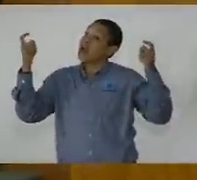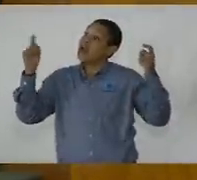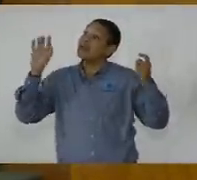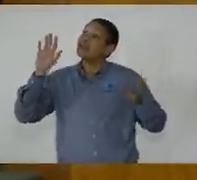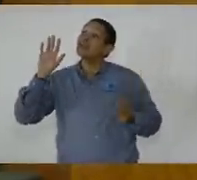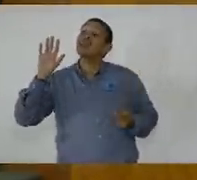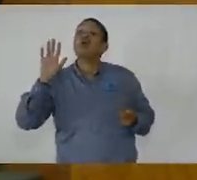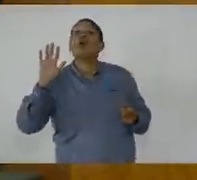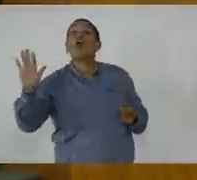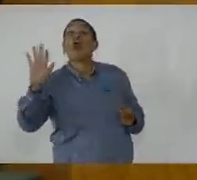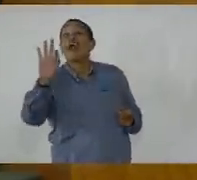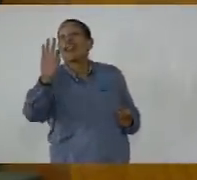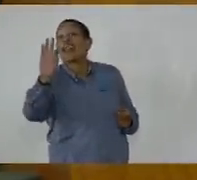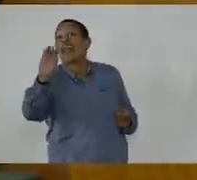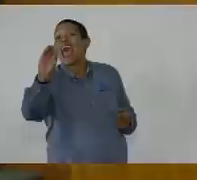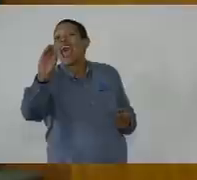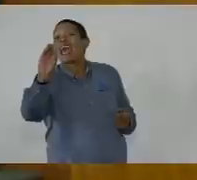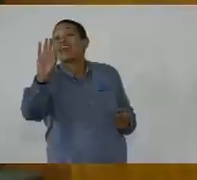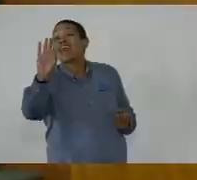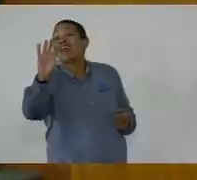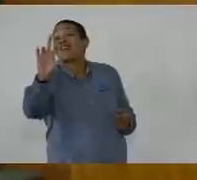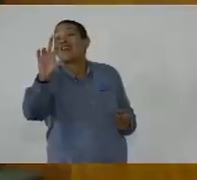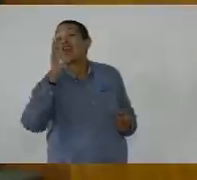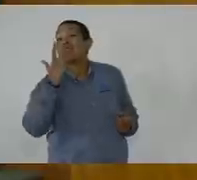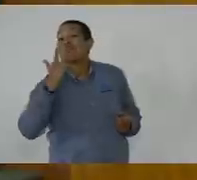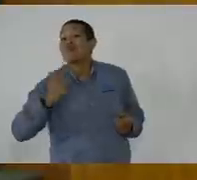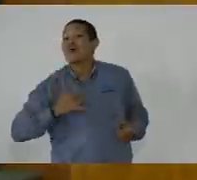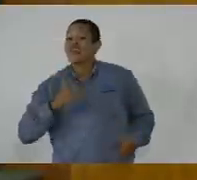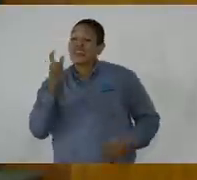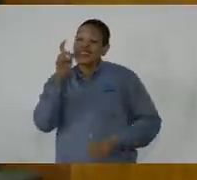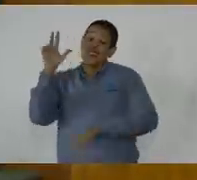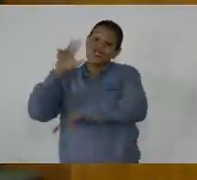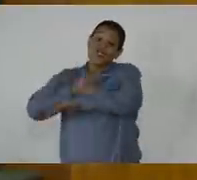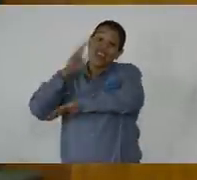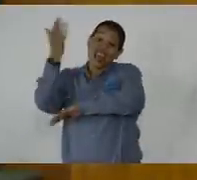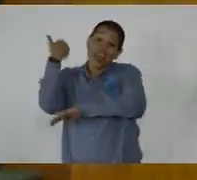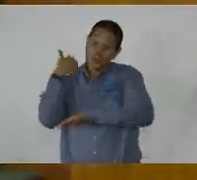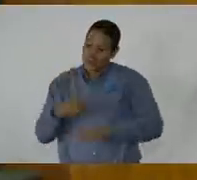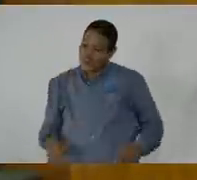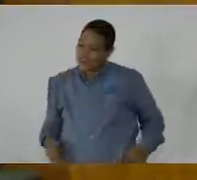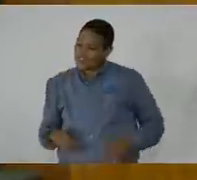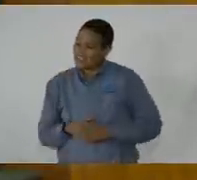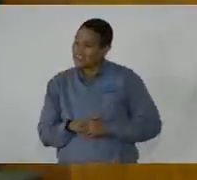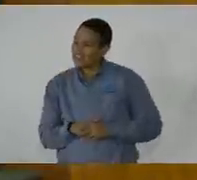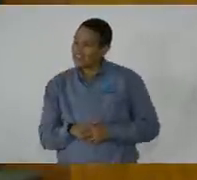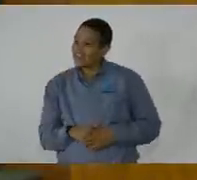who celebrated her 93rd birthday just 3 days ago.